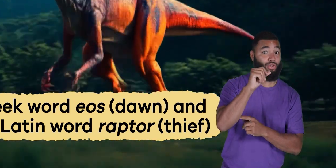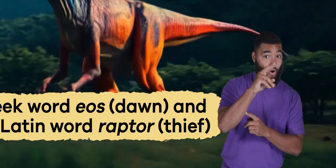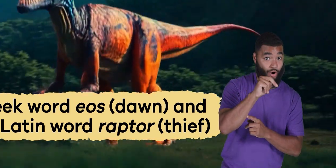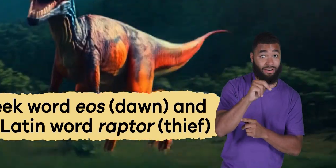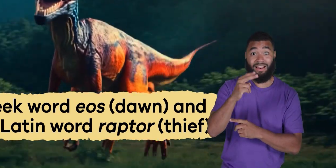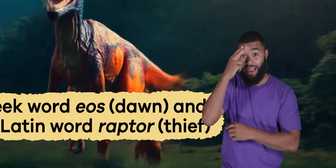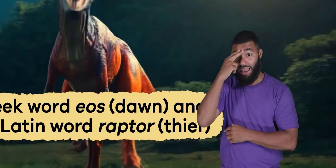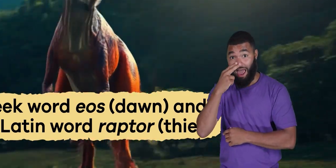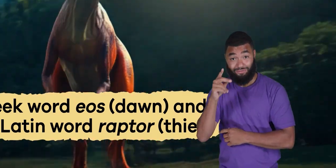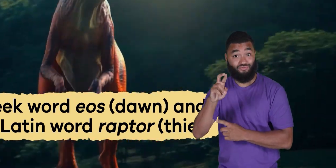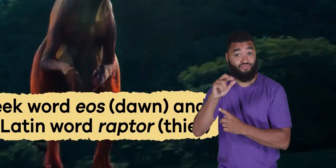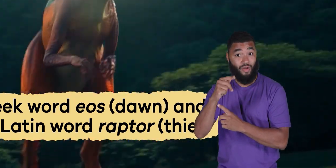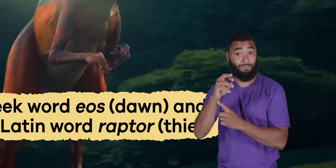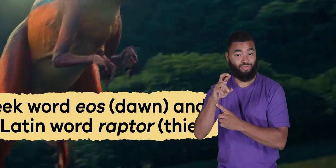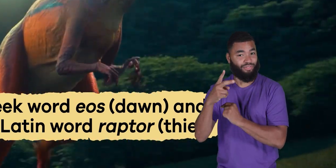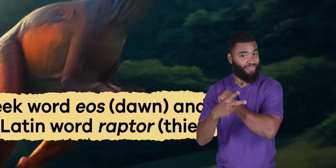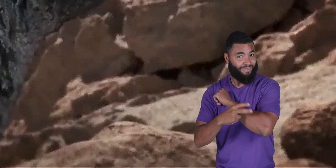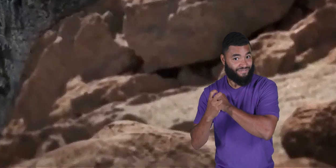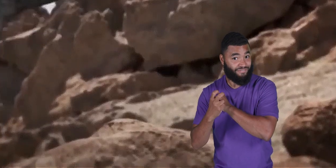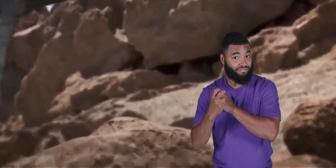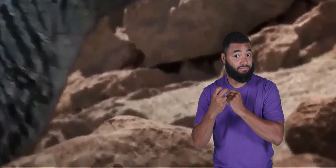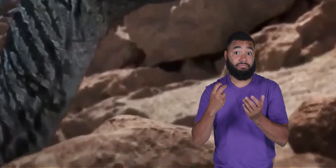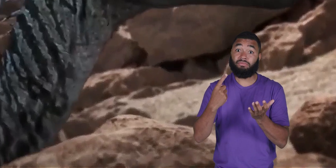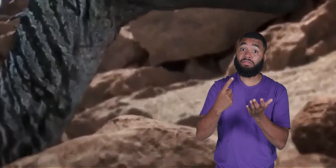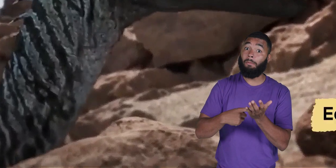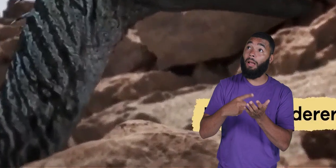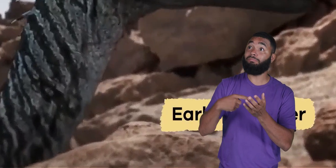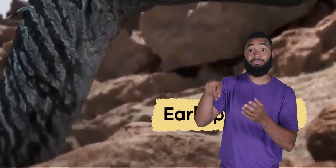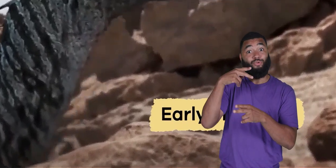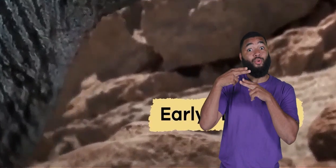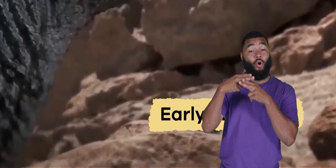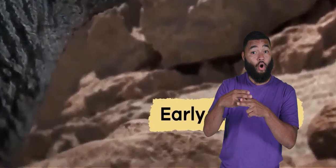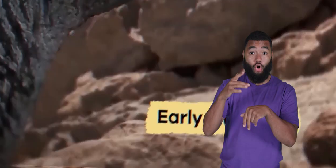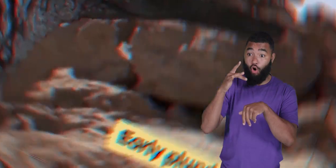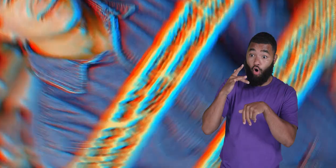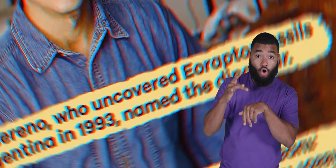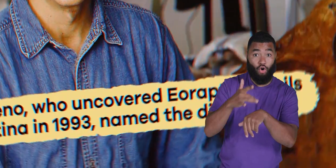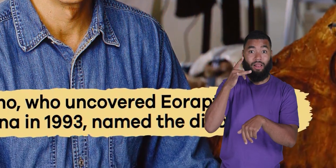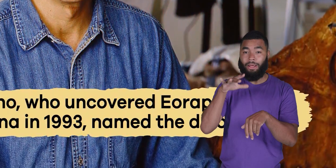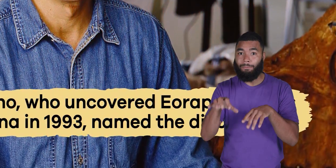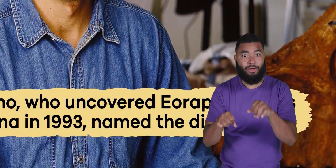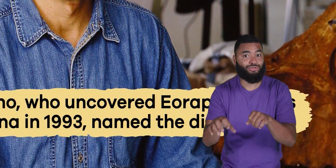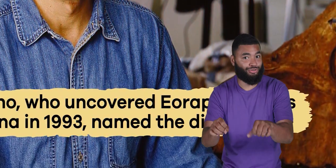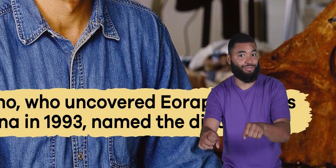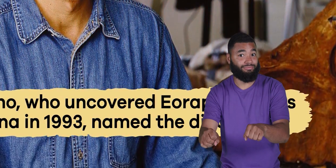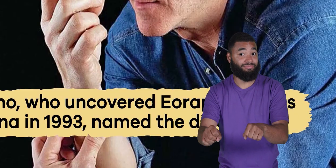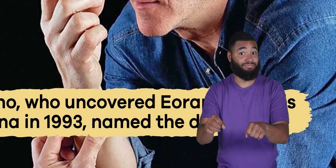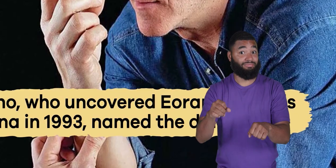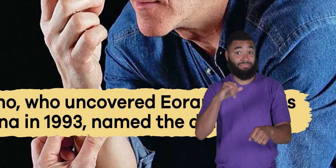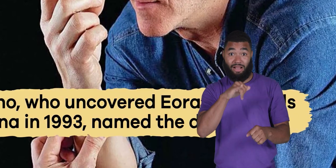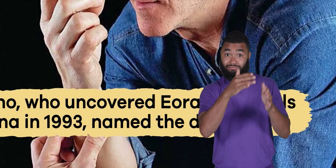and the Latin word raptor, thief. It is sometimes called early plunderer. Dr. Paul